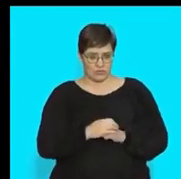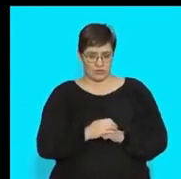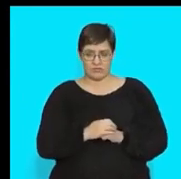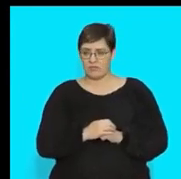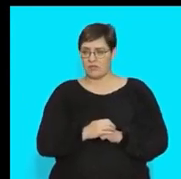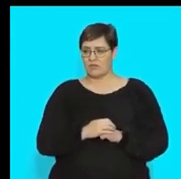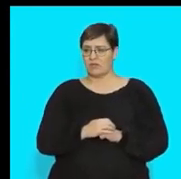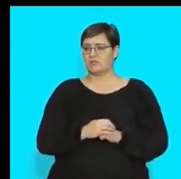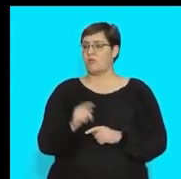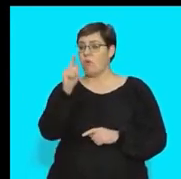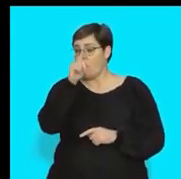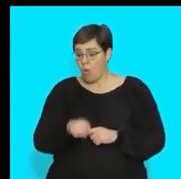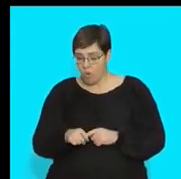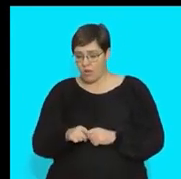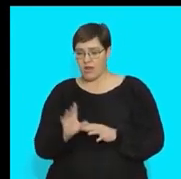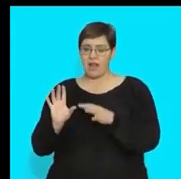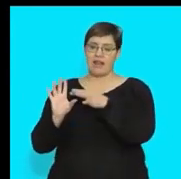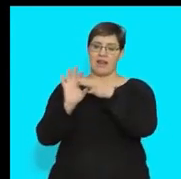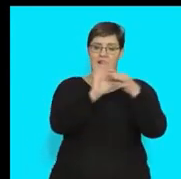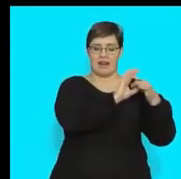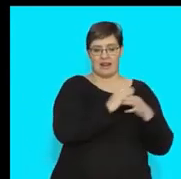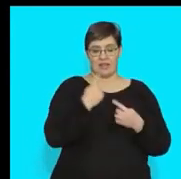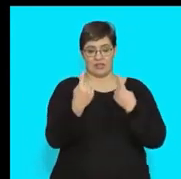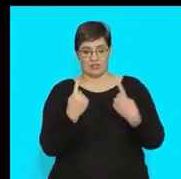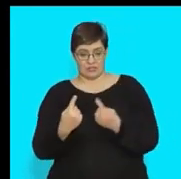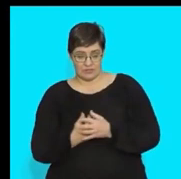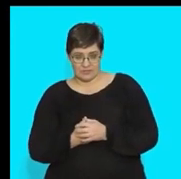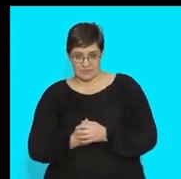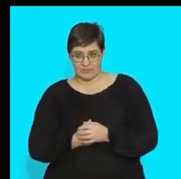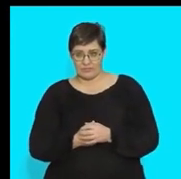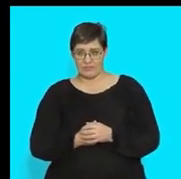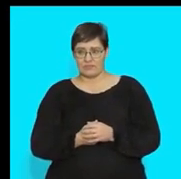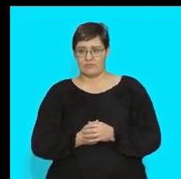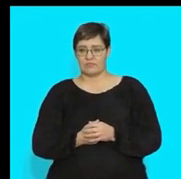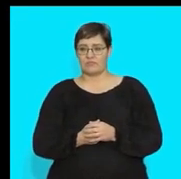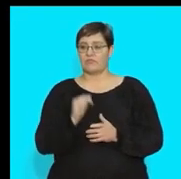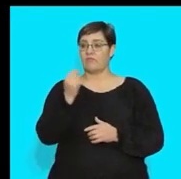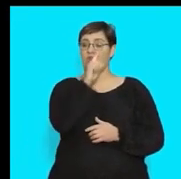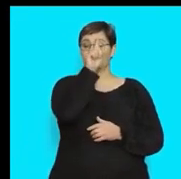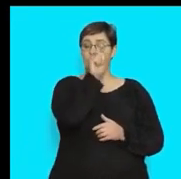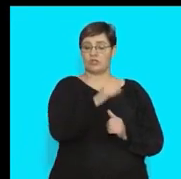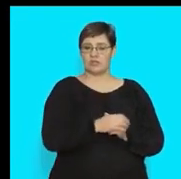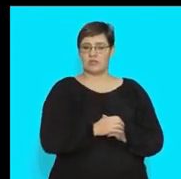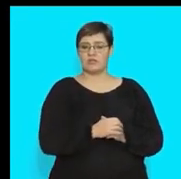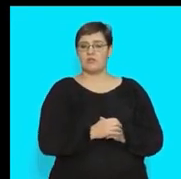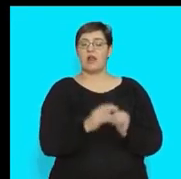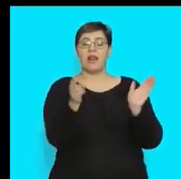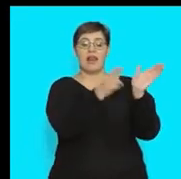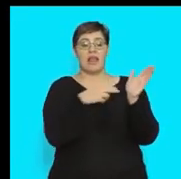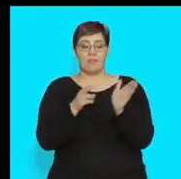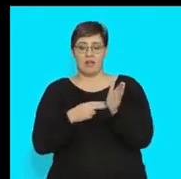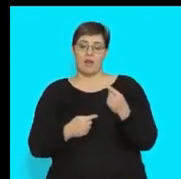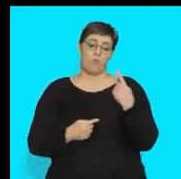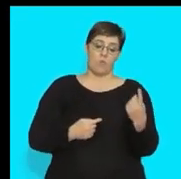right? So all of them are going to interlink with each other. So the first question,